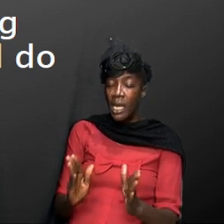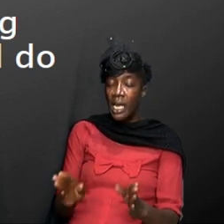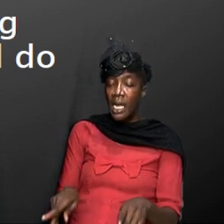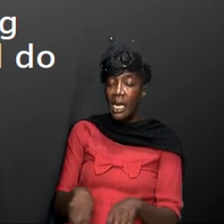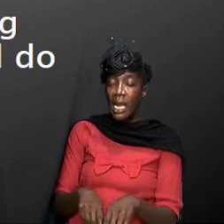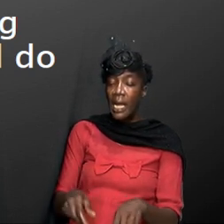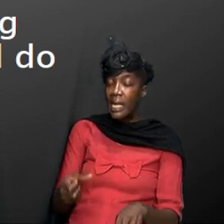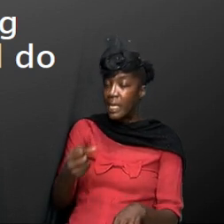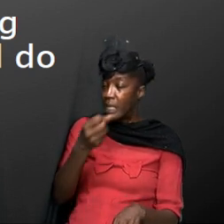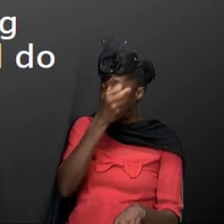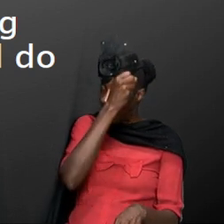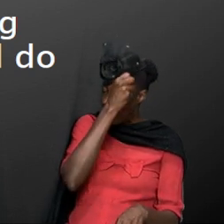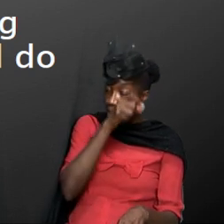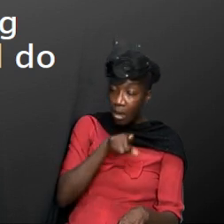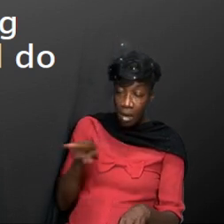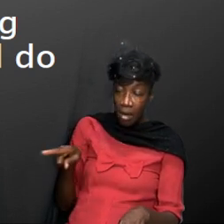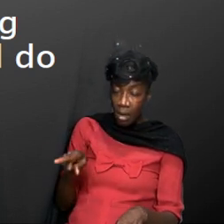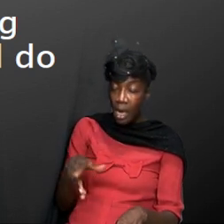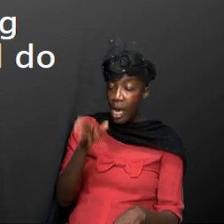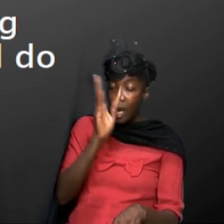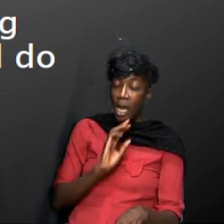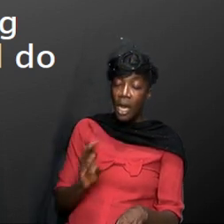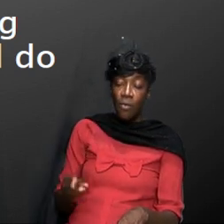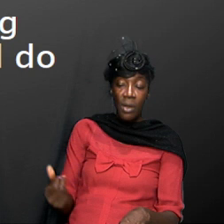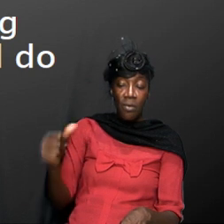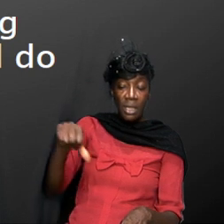today God will reject us.